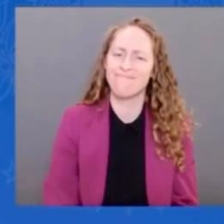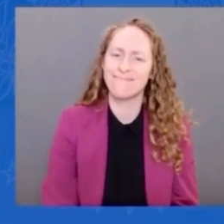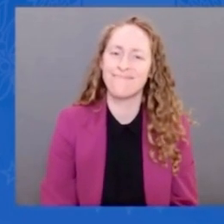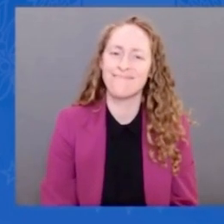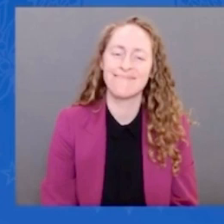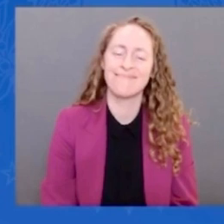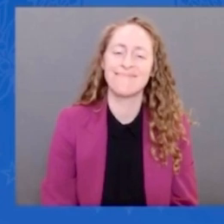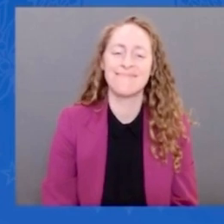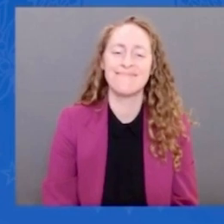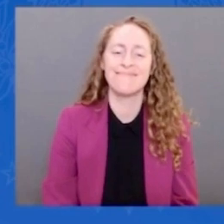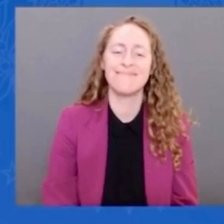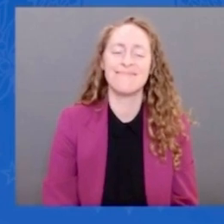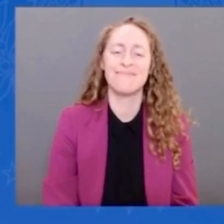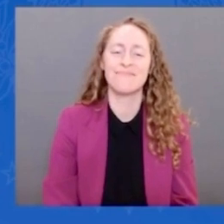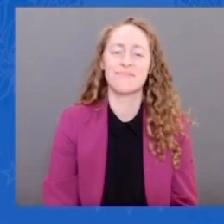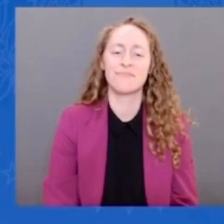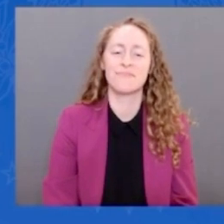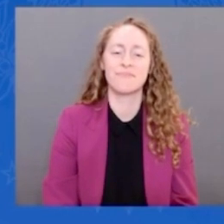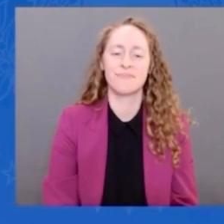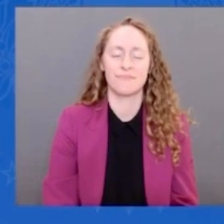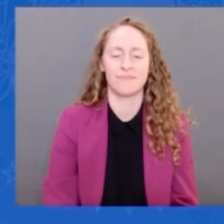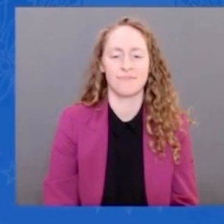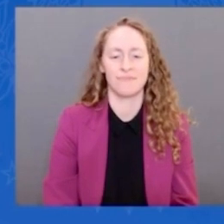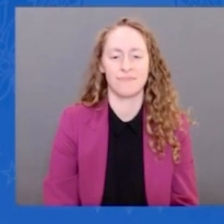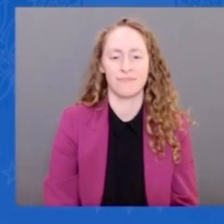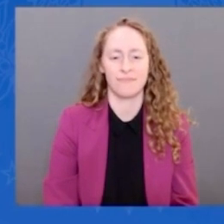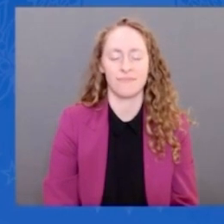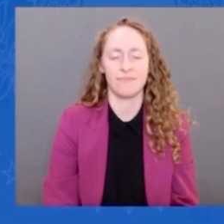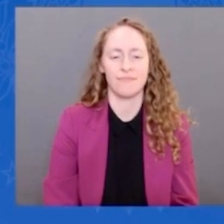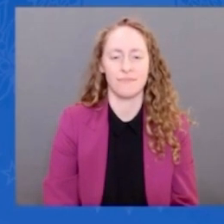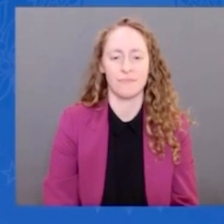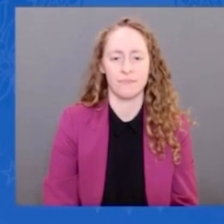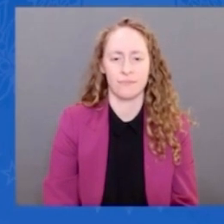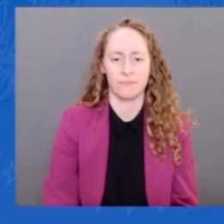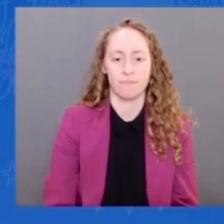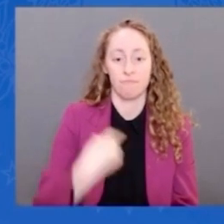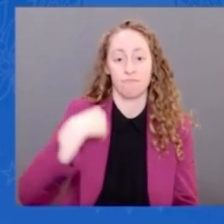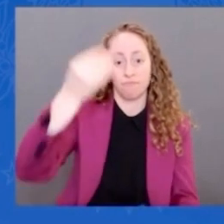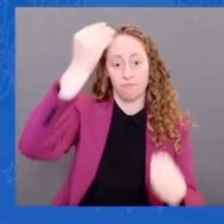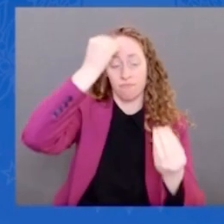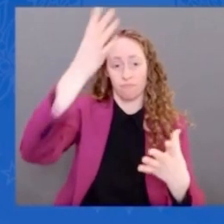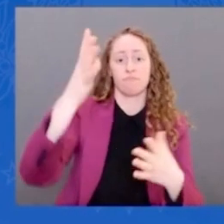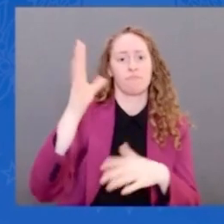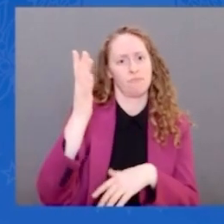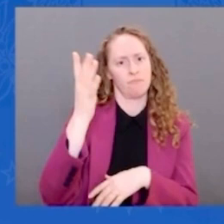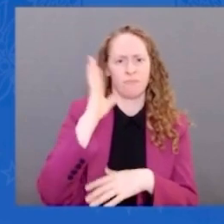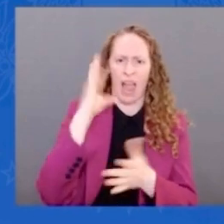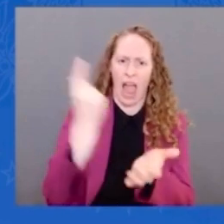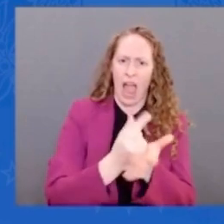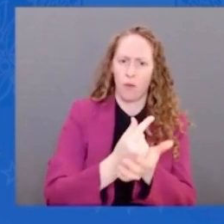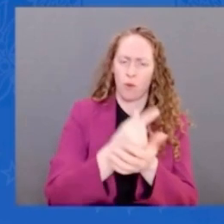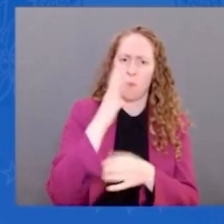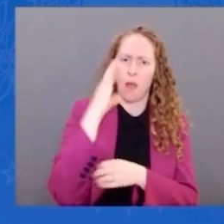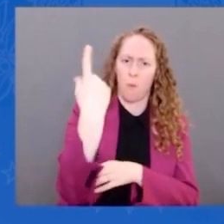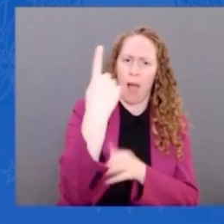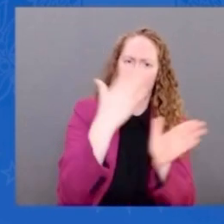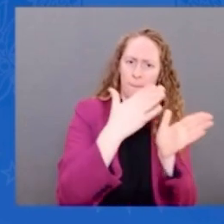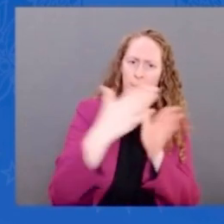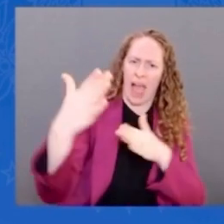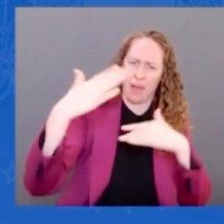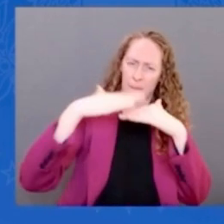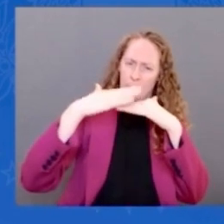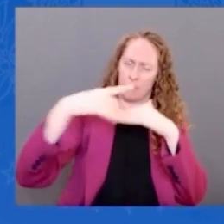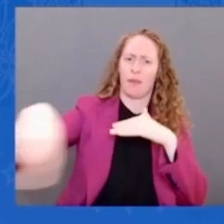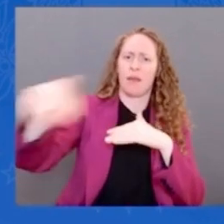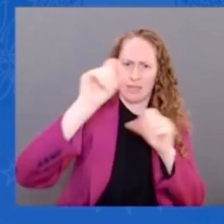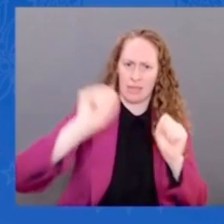high-speed plan that's fully covered. For example, Verizon lowered the price of its high-speed service from $40 a